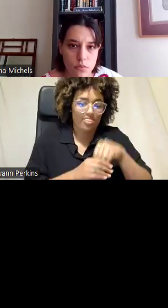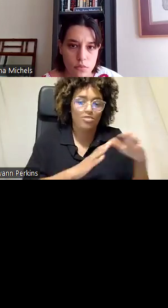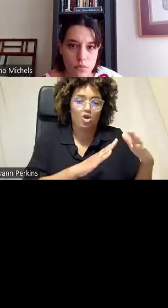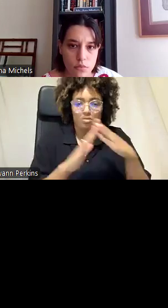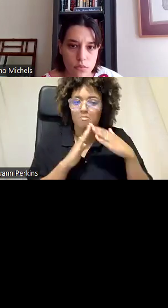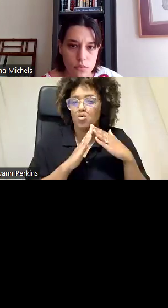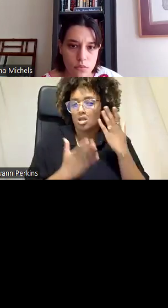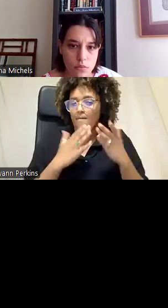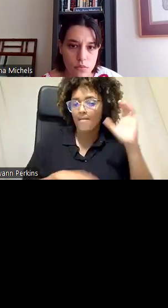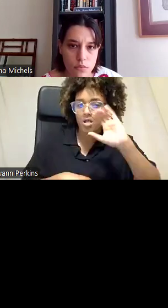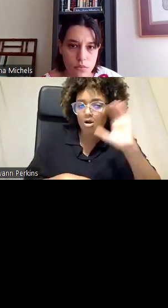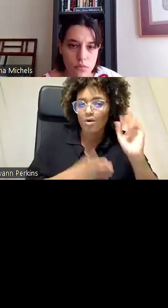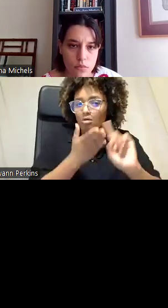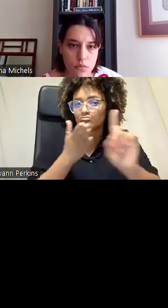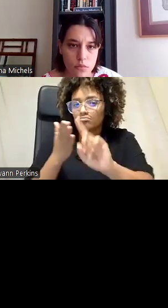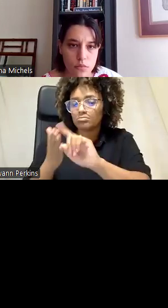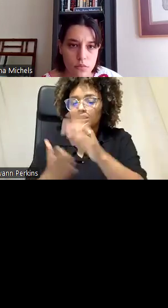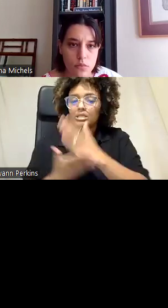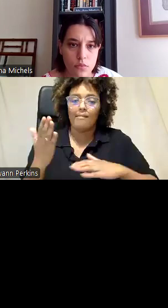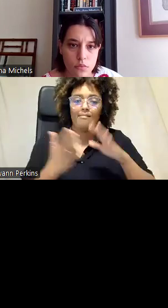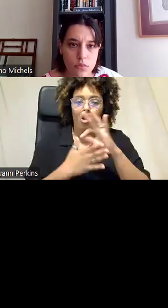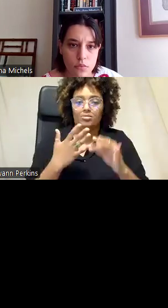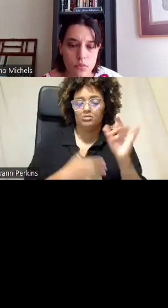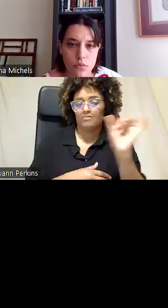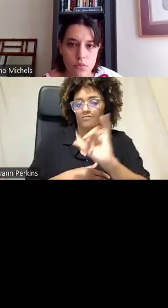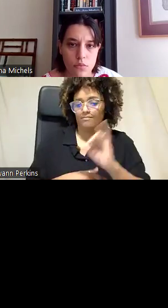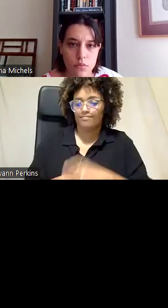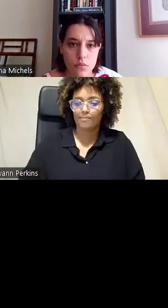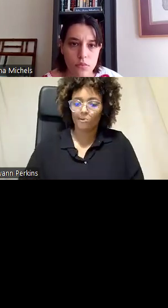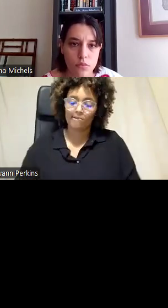there are some options available there.